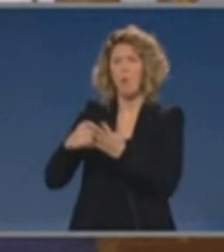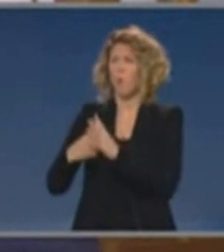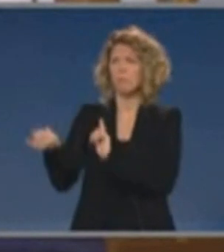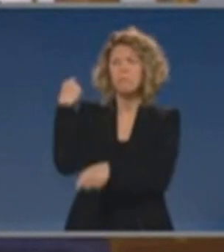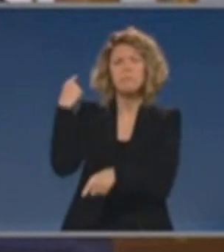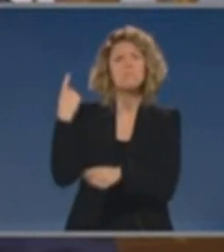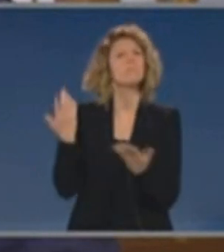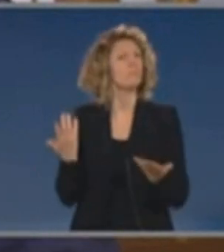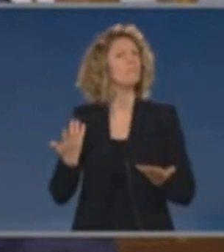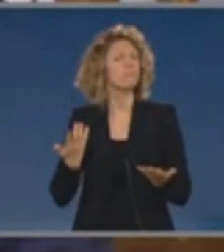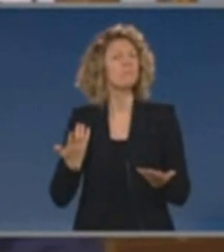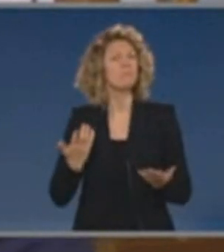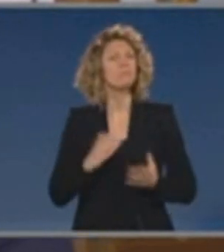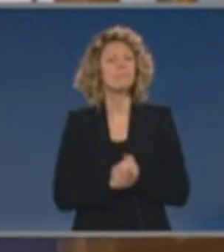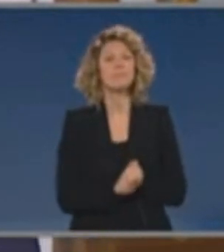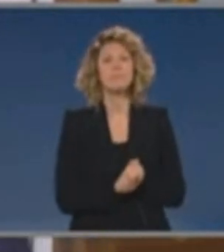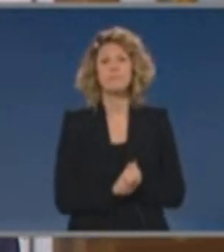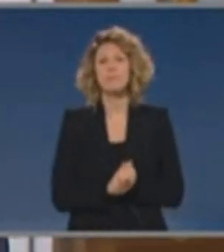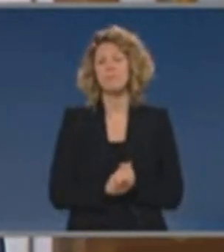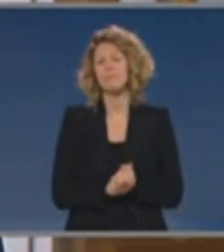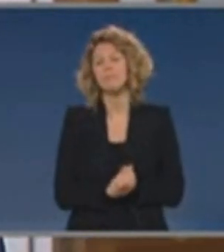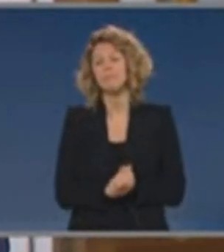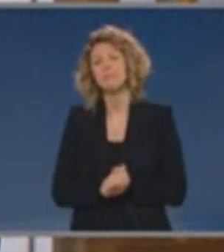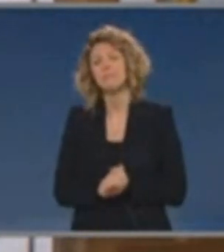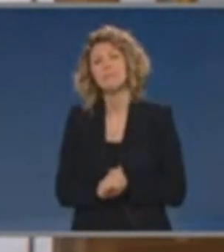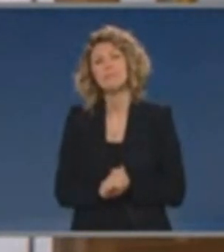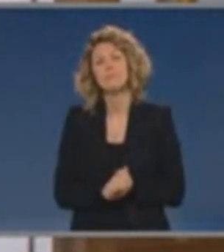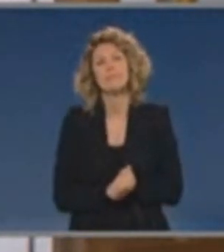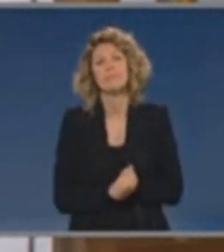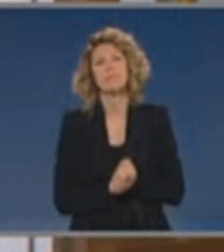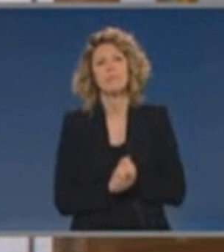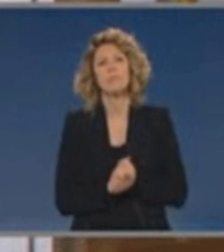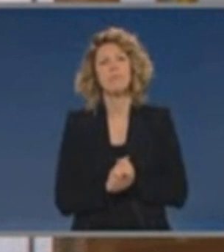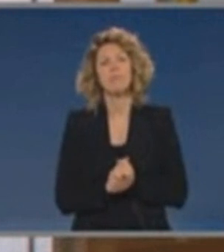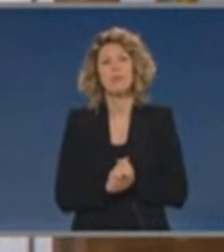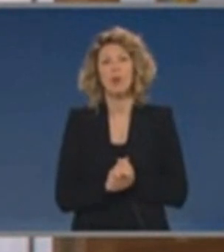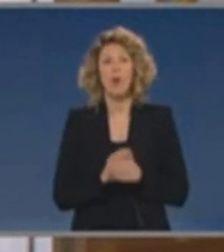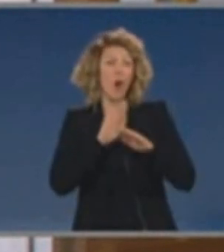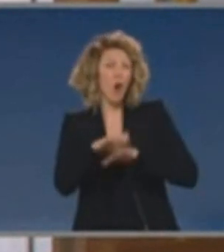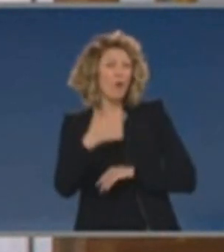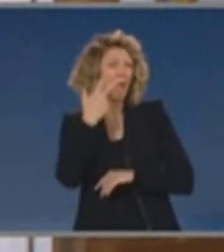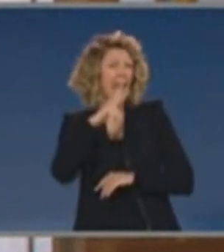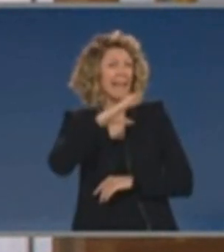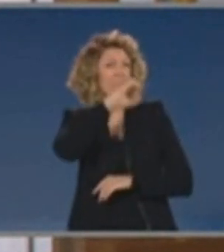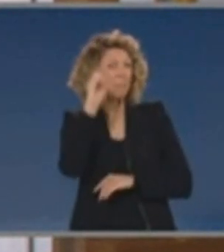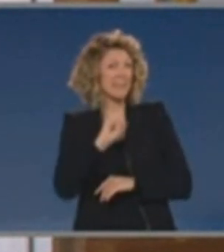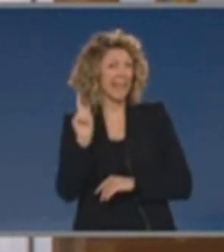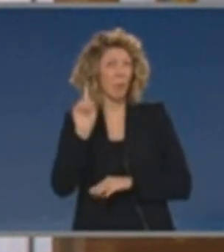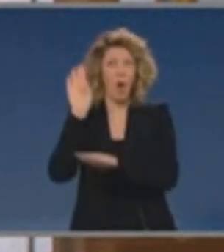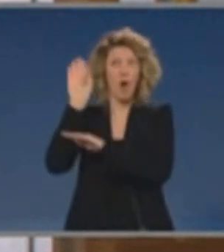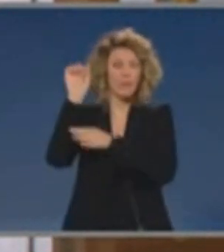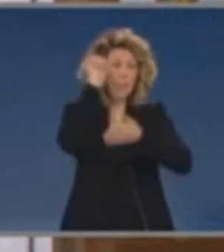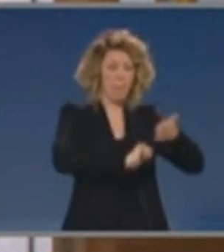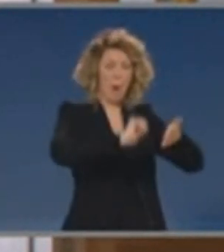enforcement regime. Over 80% of foreign investment by value last